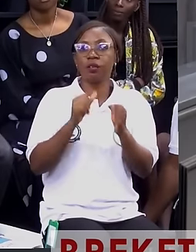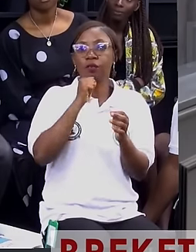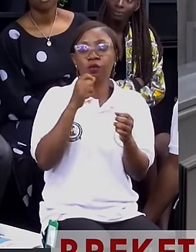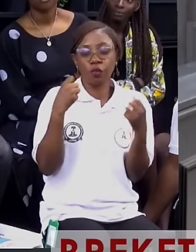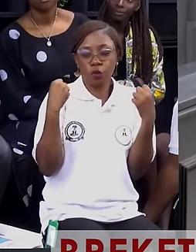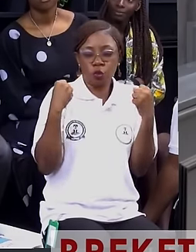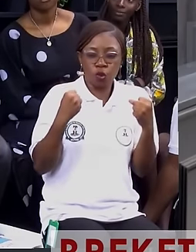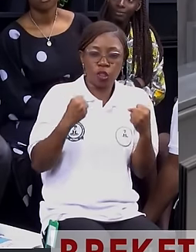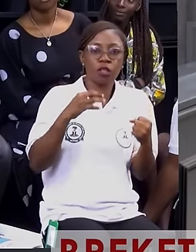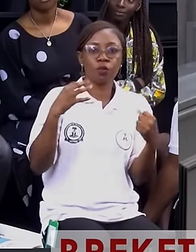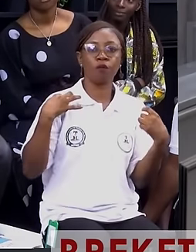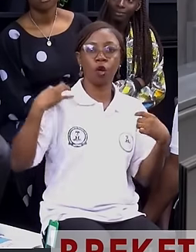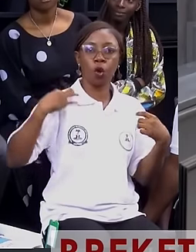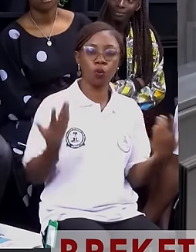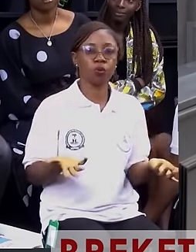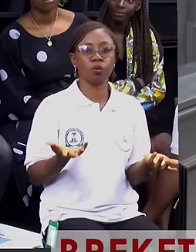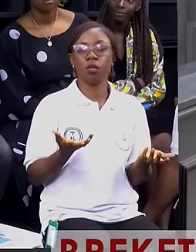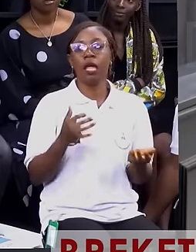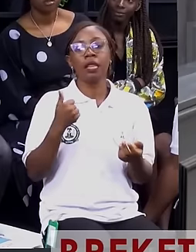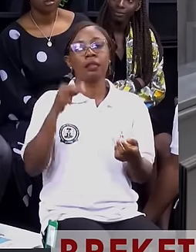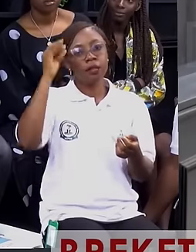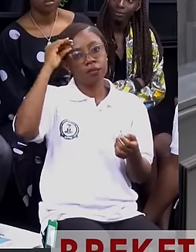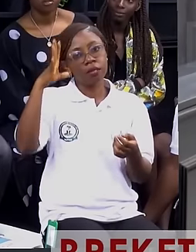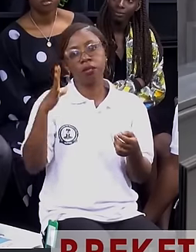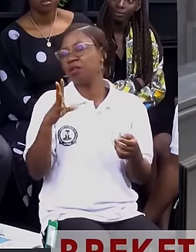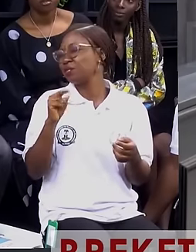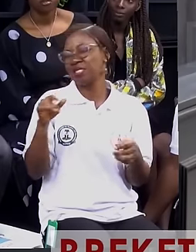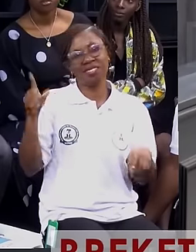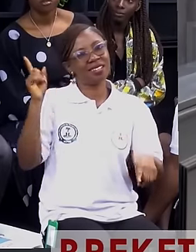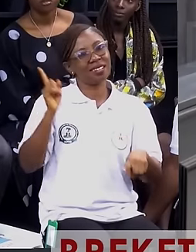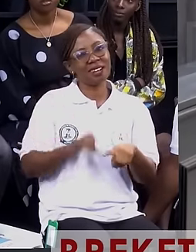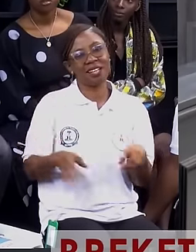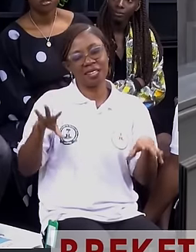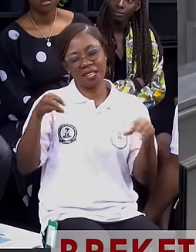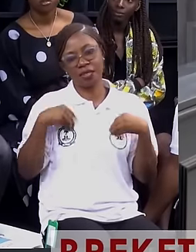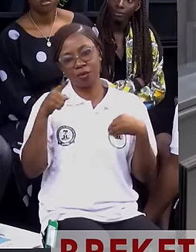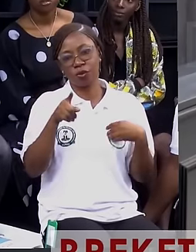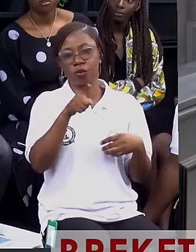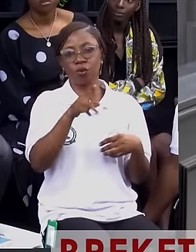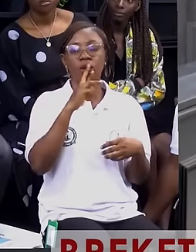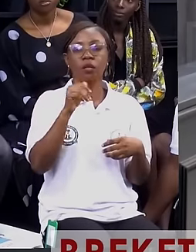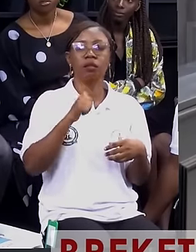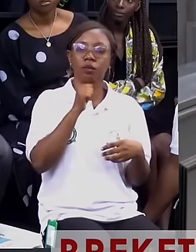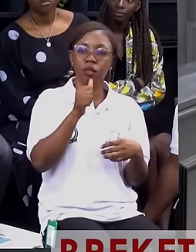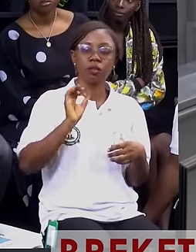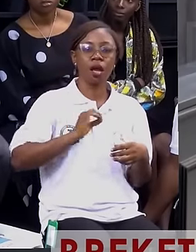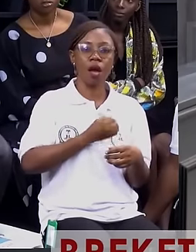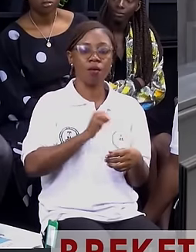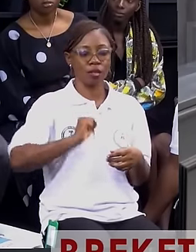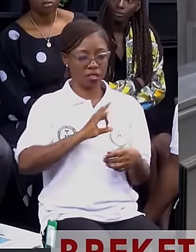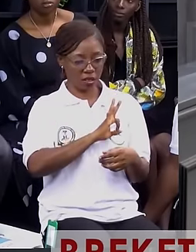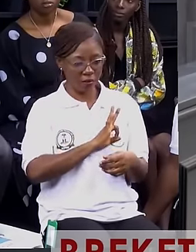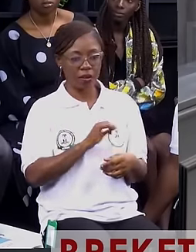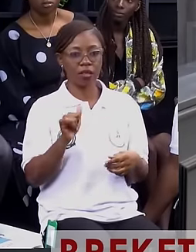of the sweater. Yes. So the man said they cannot admit me, that I'm not their staff. So they gave